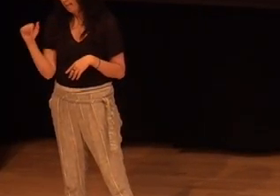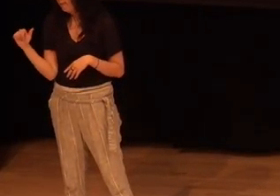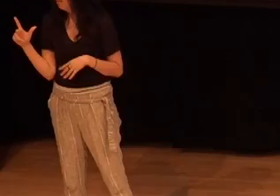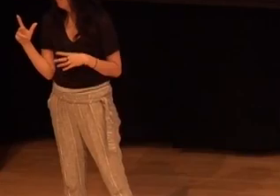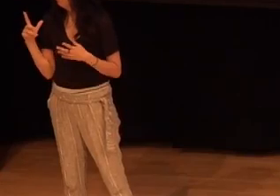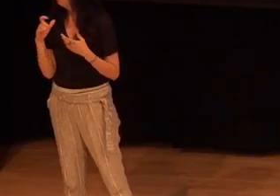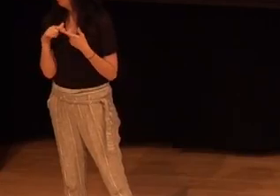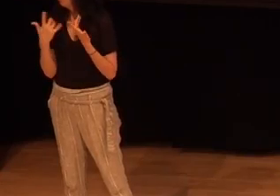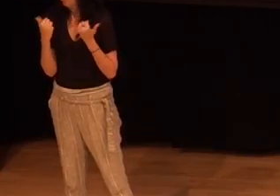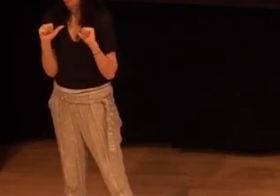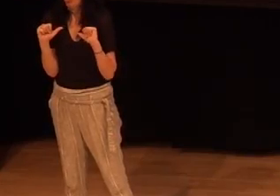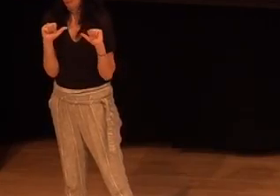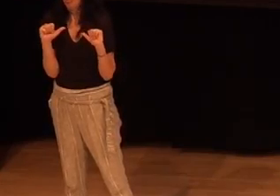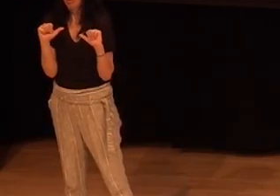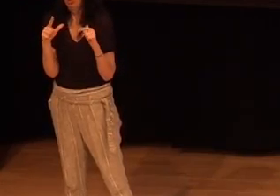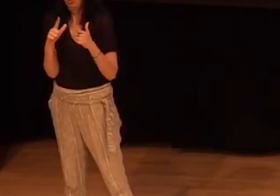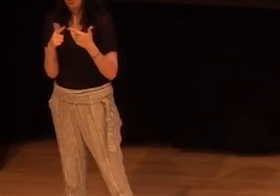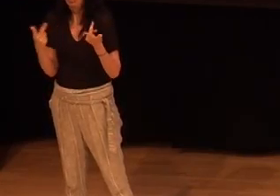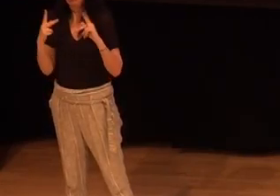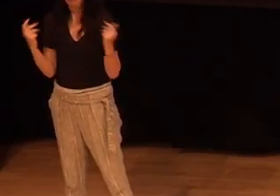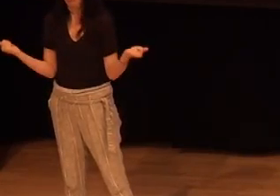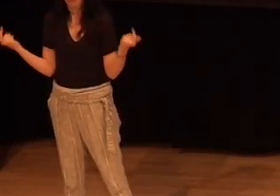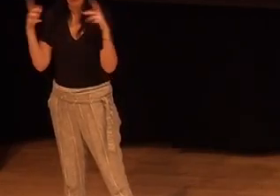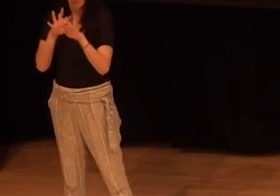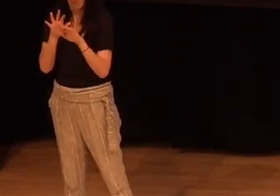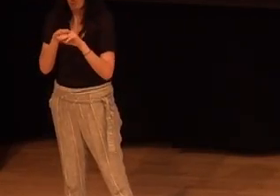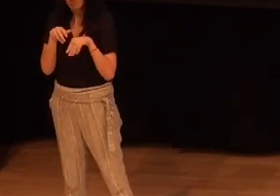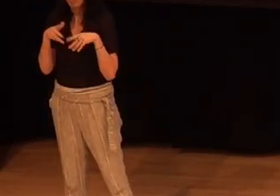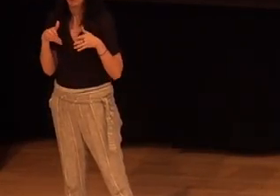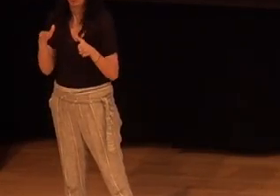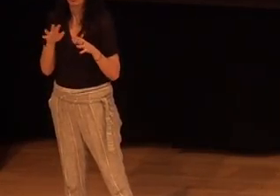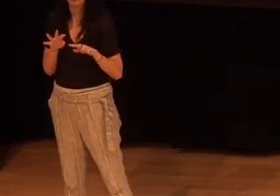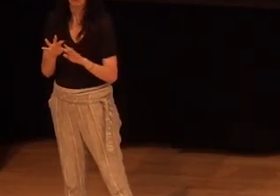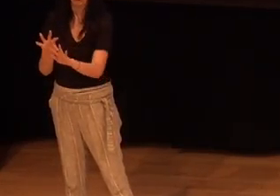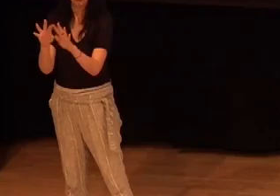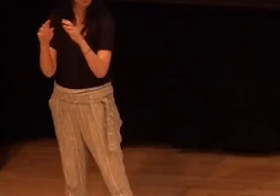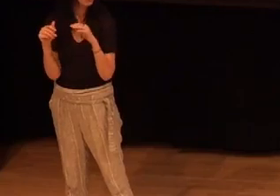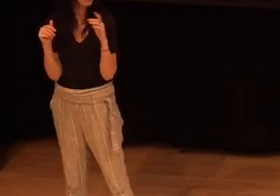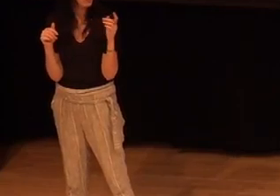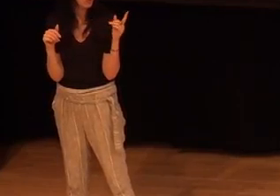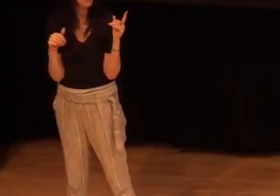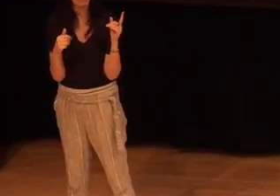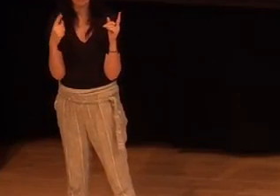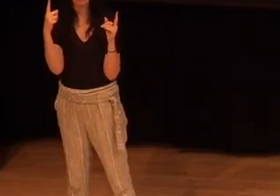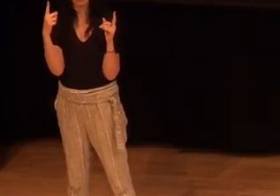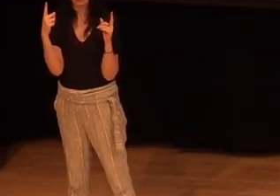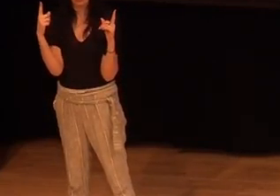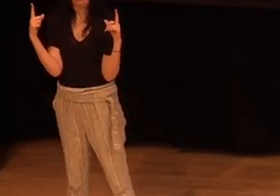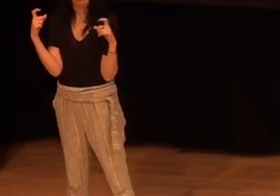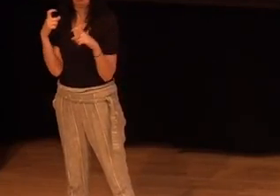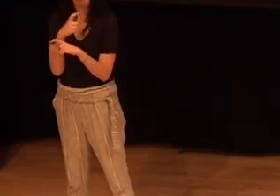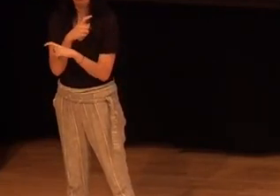certainly something we're looking at to try and just get people out on the streets a bit more, Of course, the complication that we have as far as